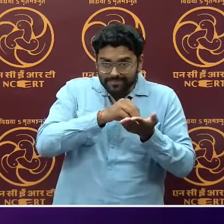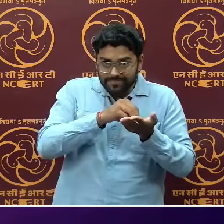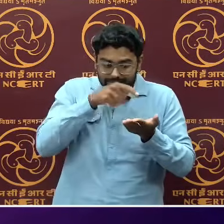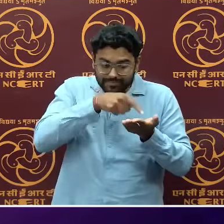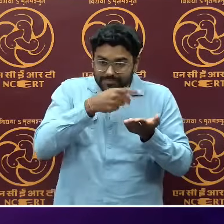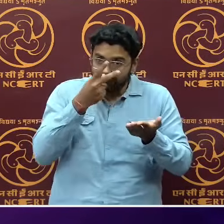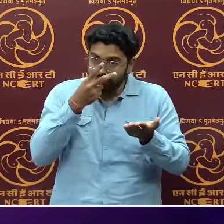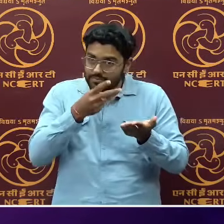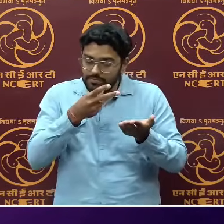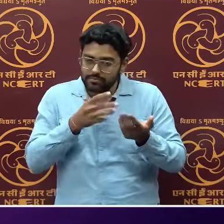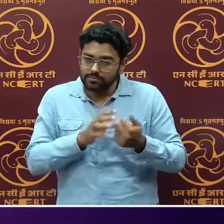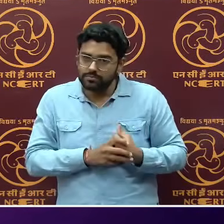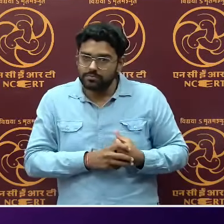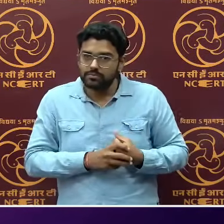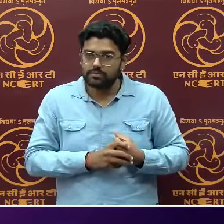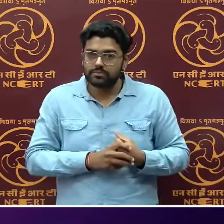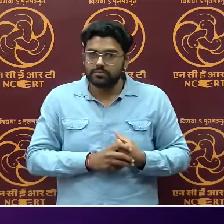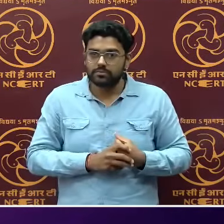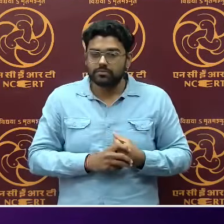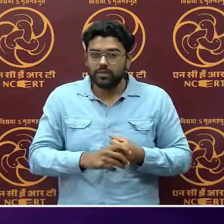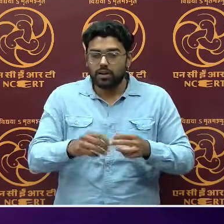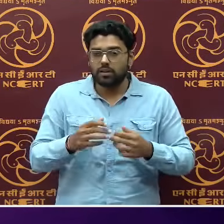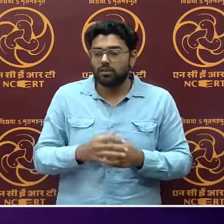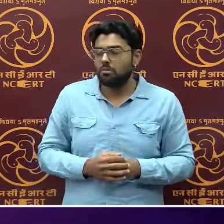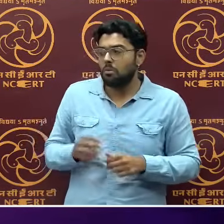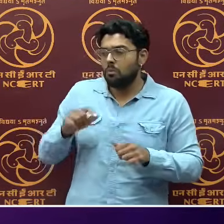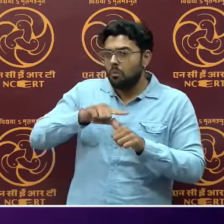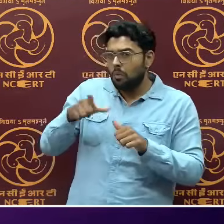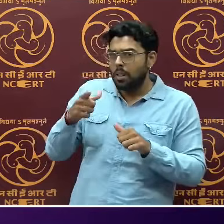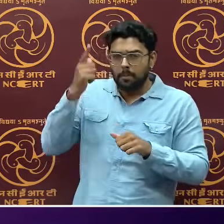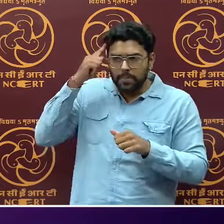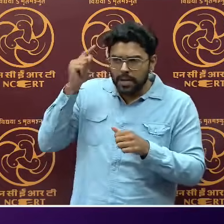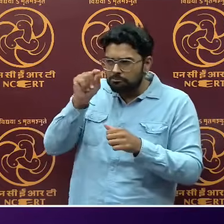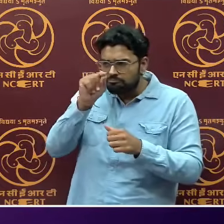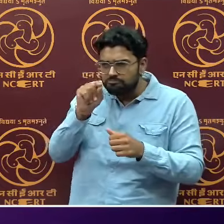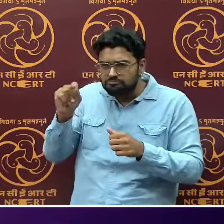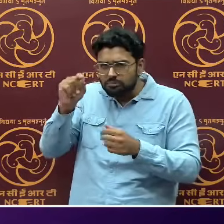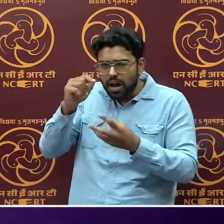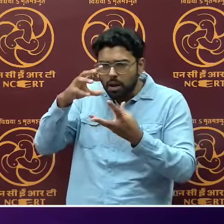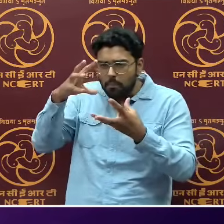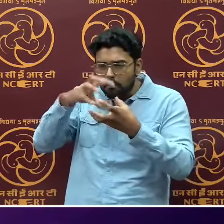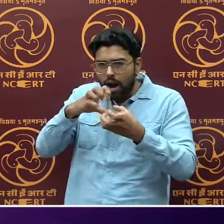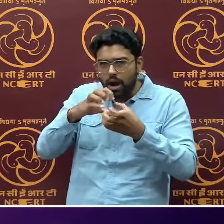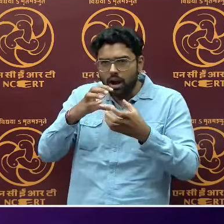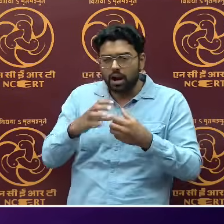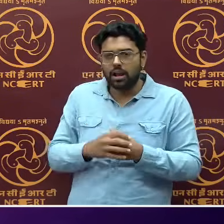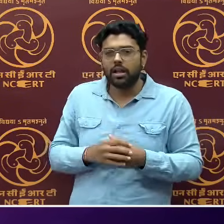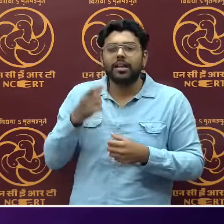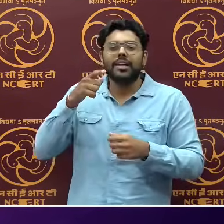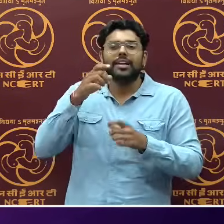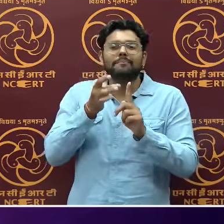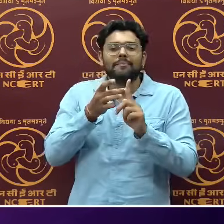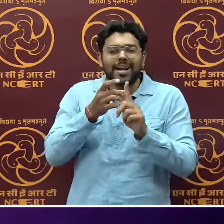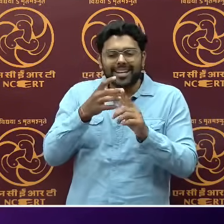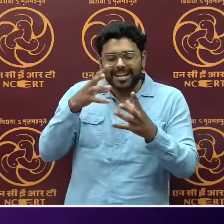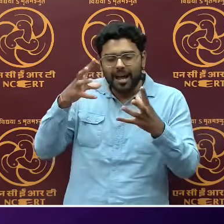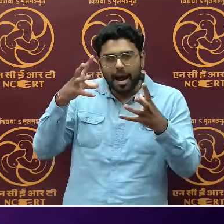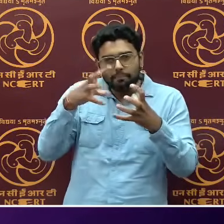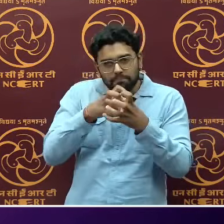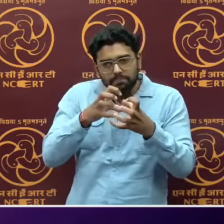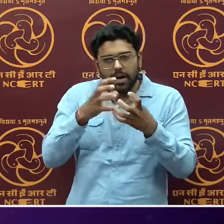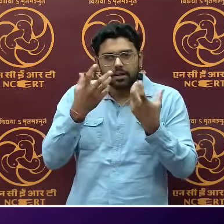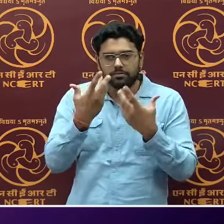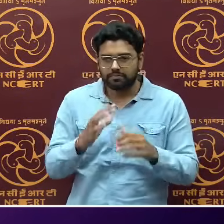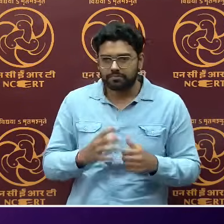and see. All the black particles? Yes. So these iron particles got attracted towards